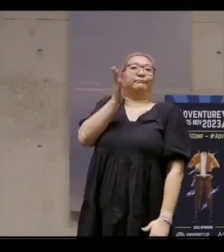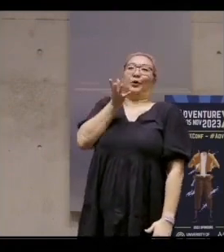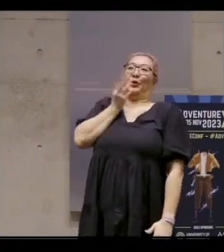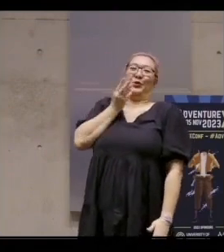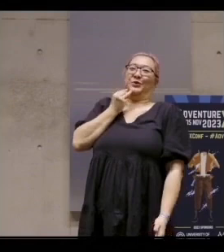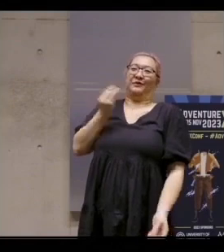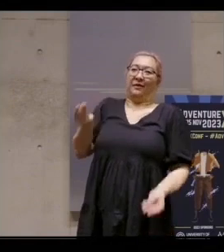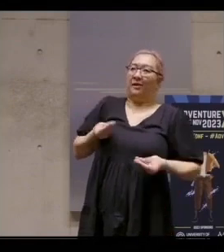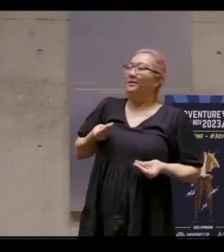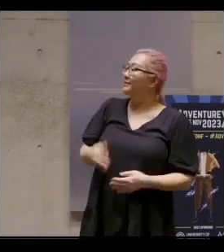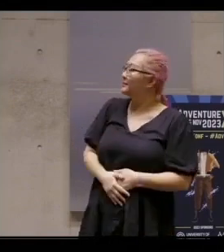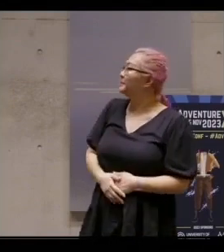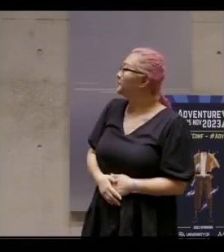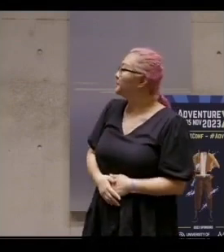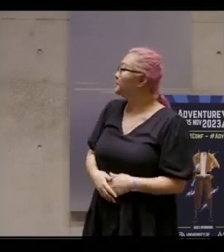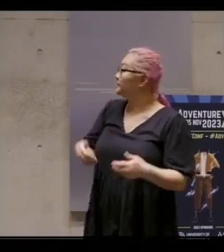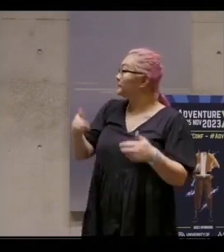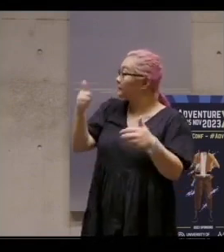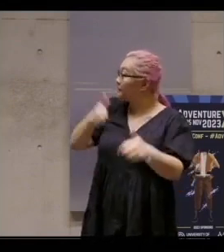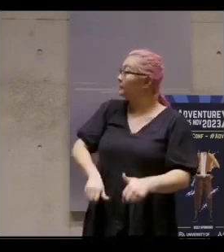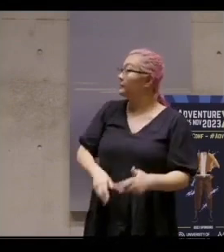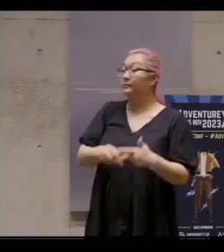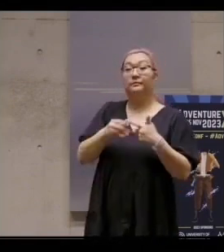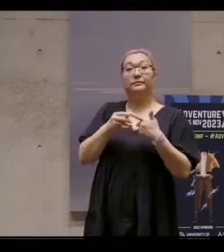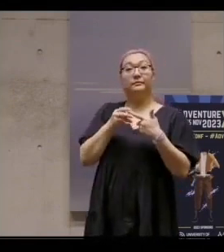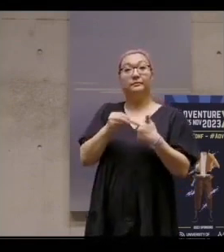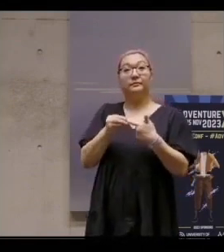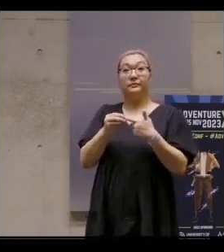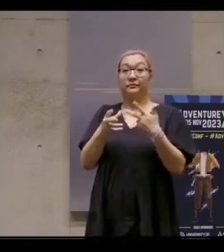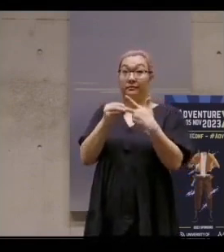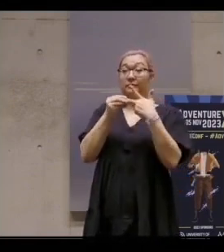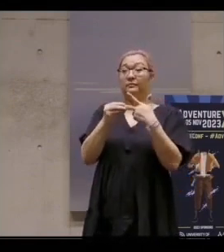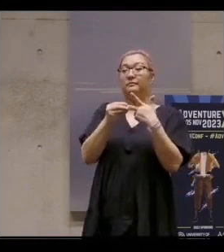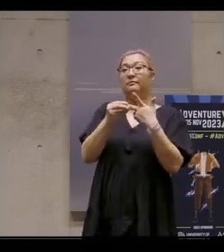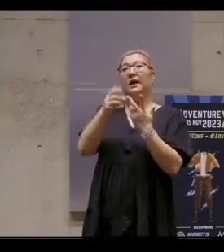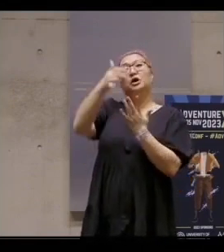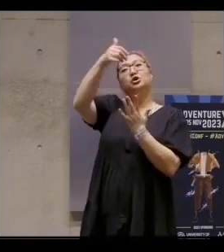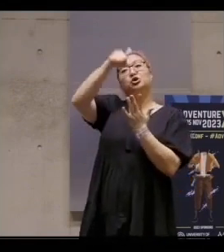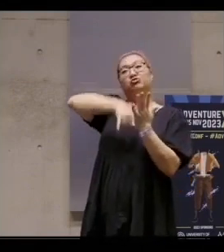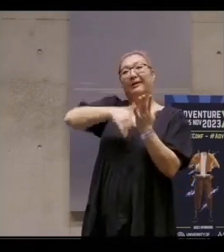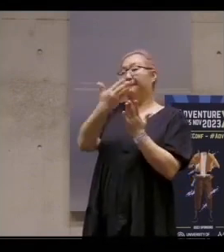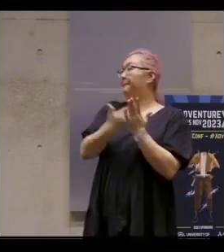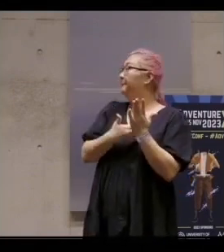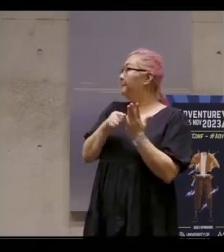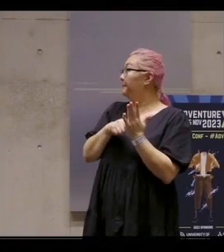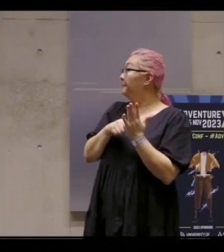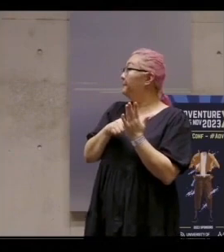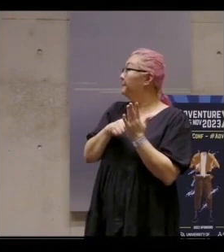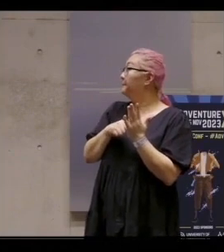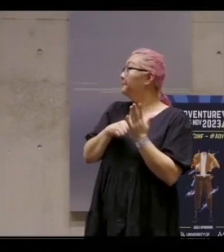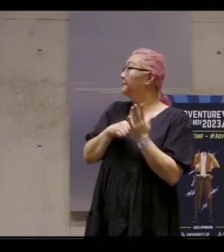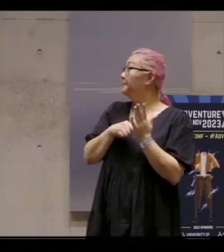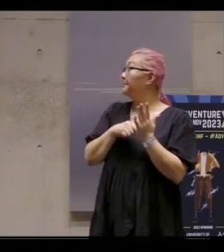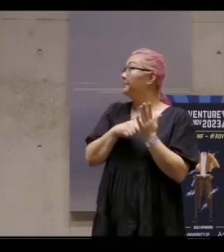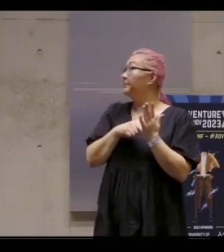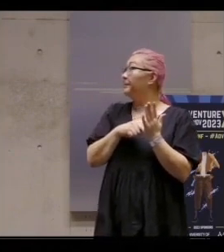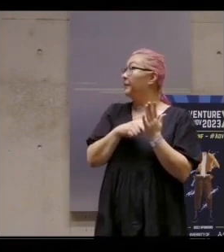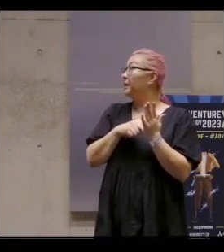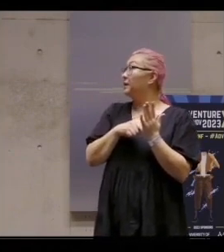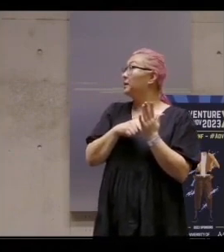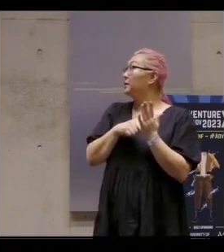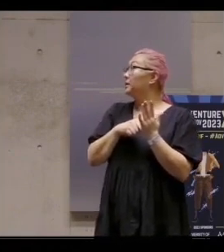scripts, final draft works for cutscenes, but does not usually work well with a lot of short lines or